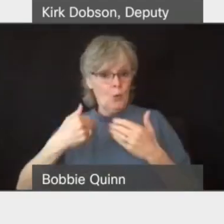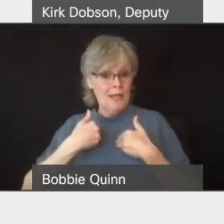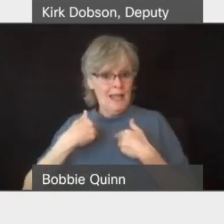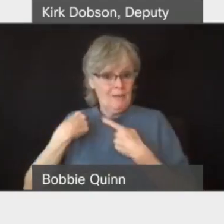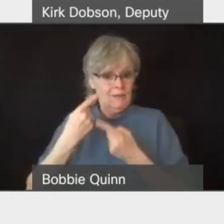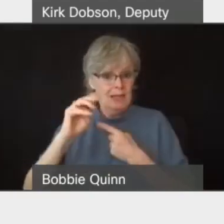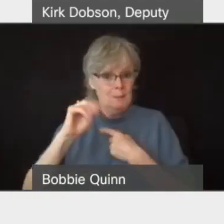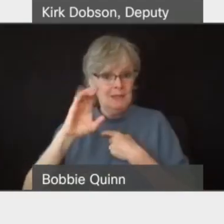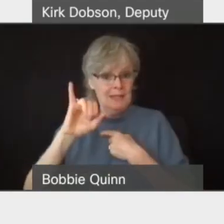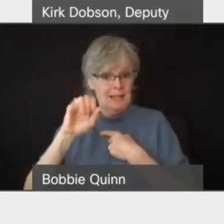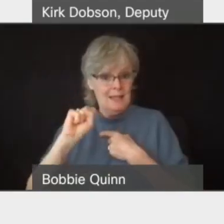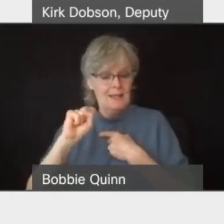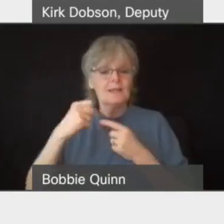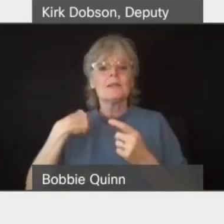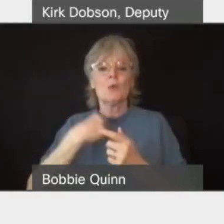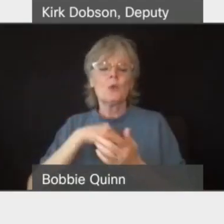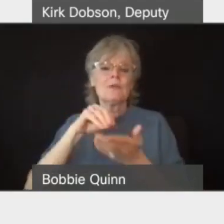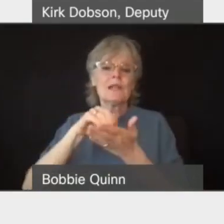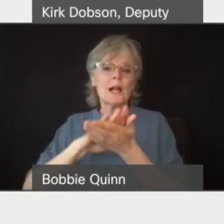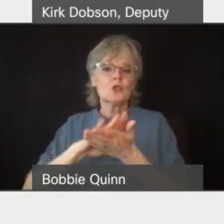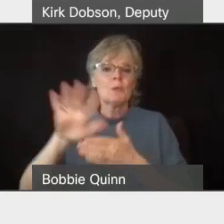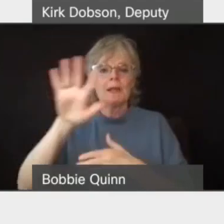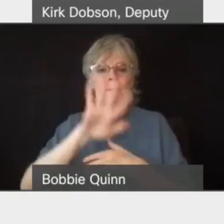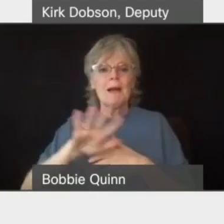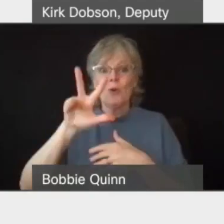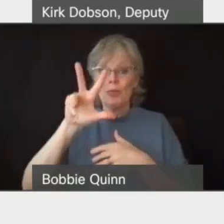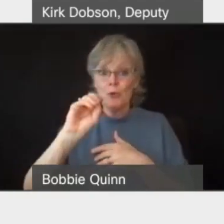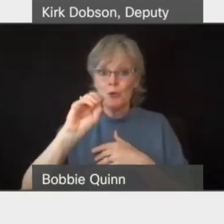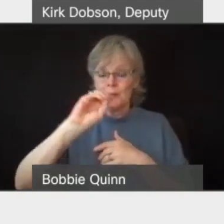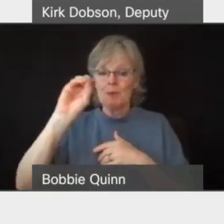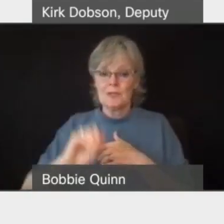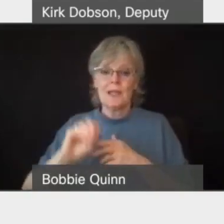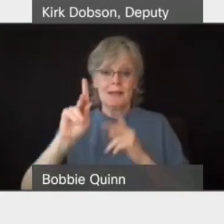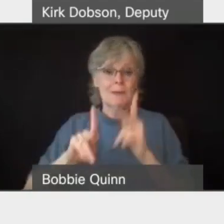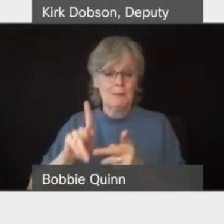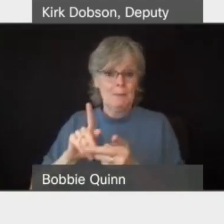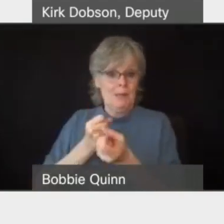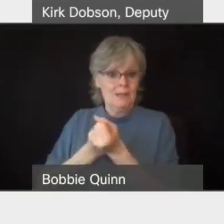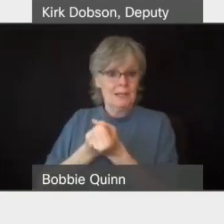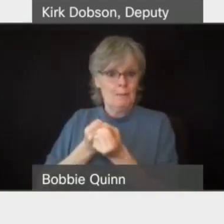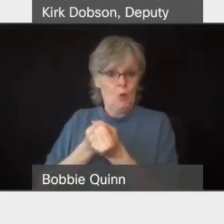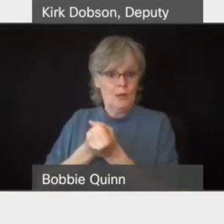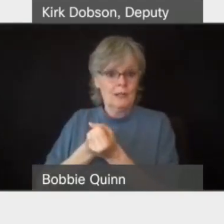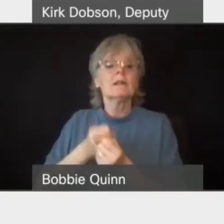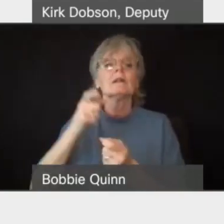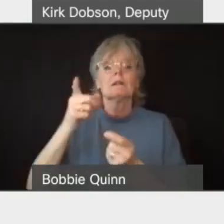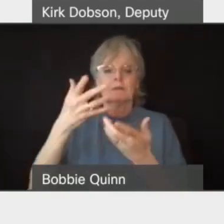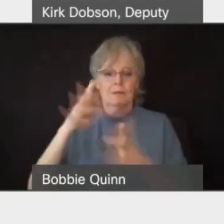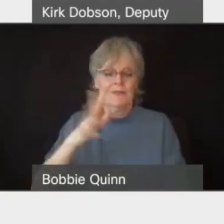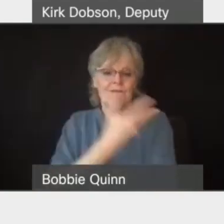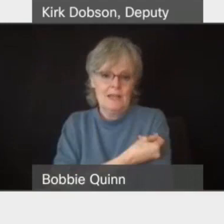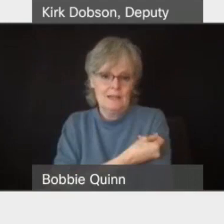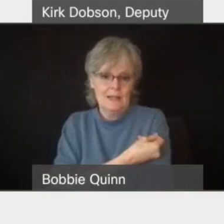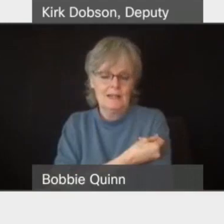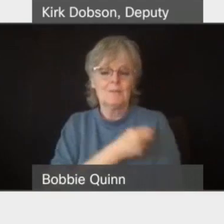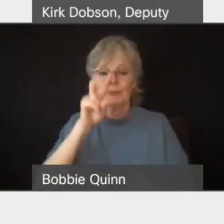have documented approximately 30% of people supported who have been vaccinated. Based on looking